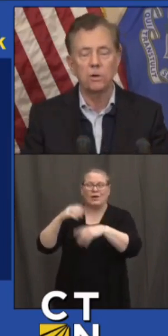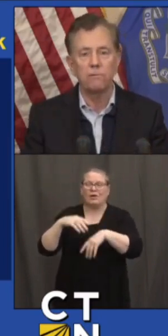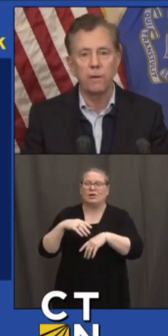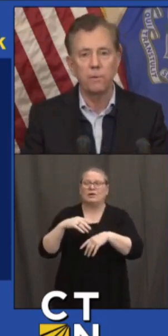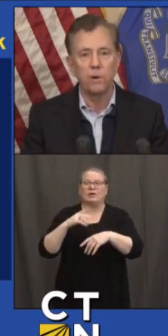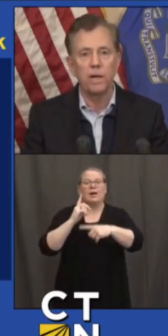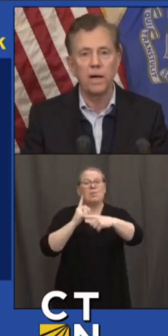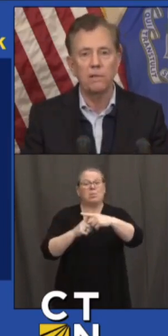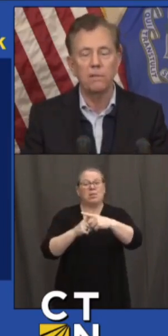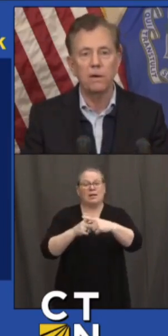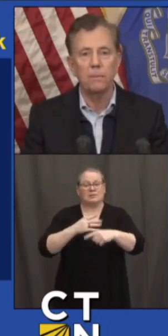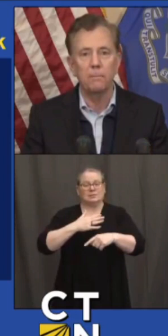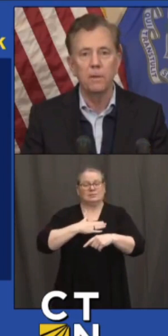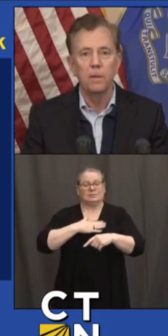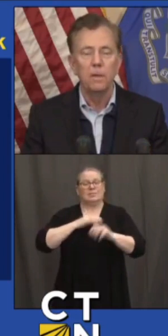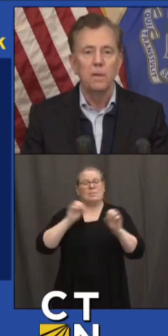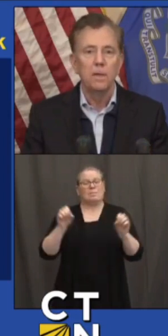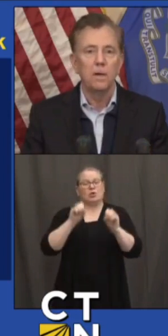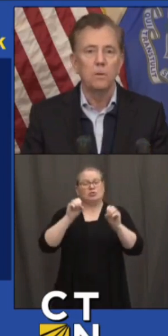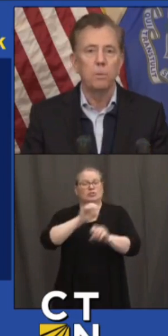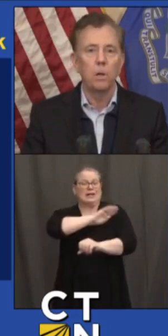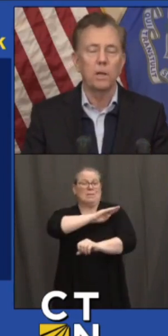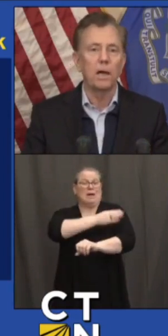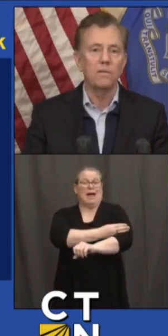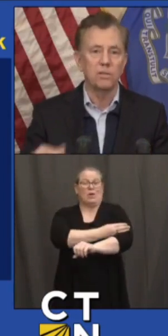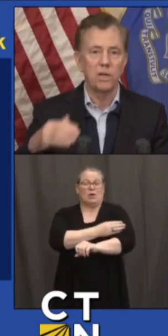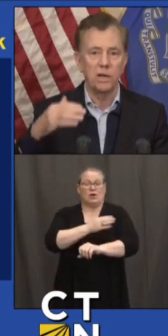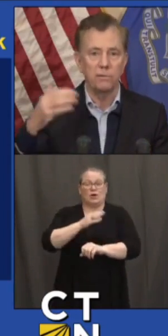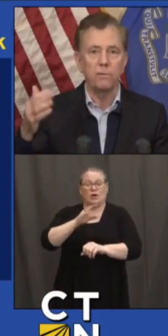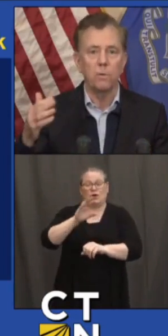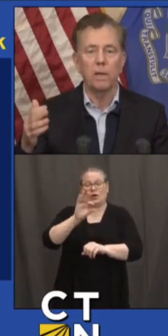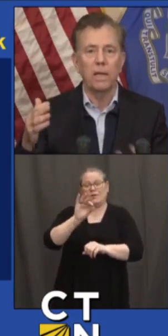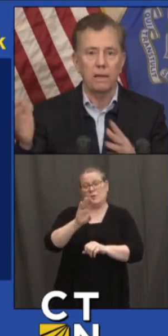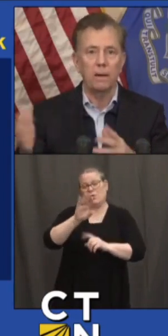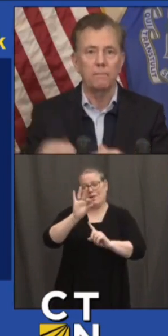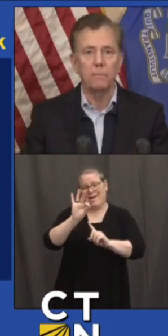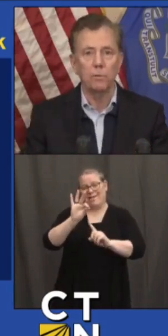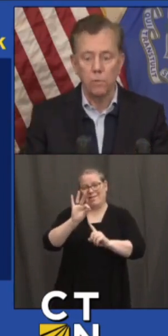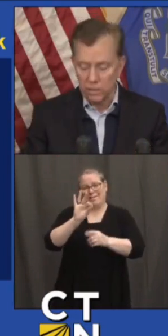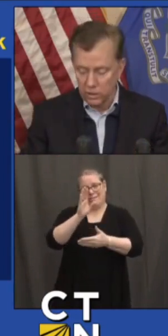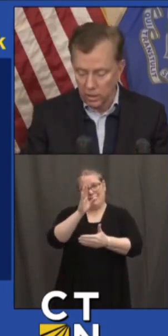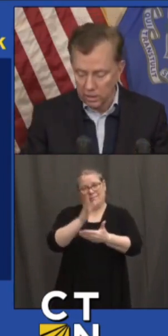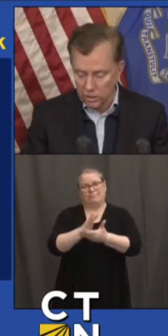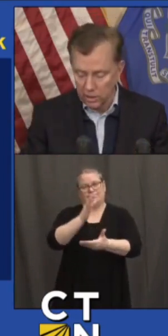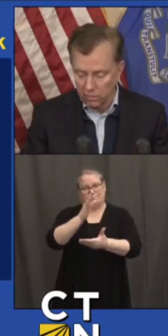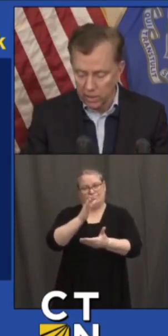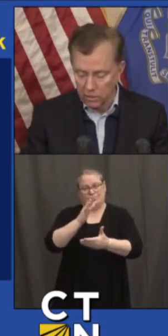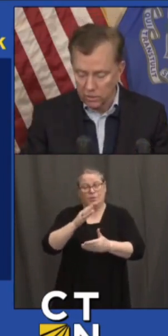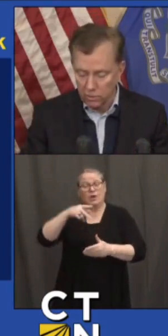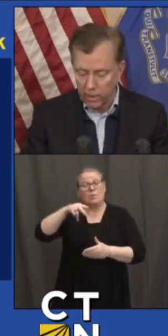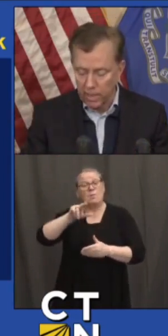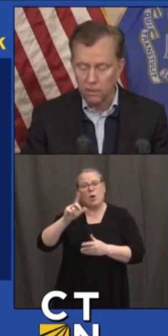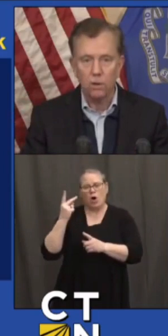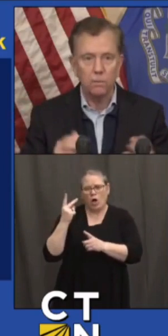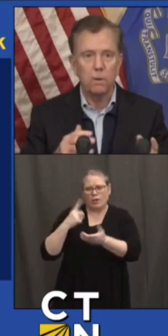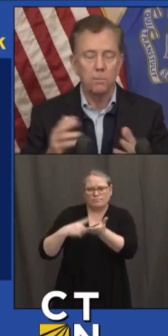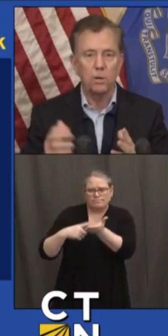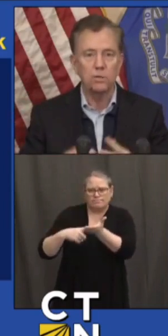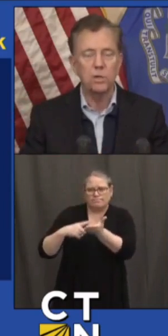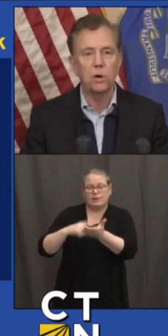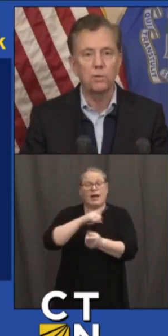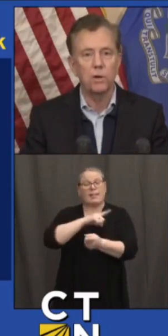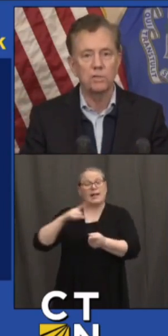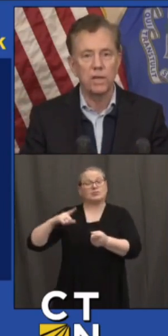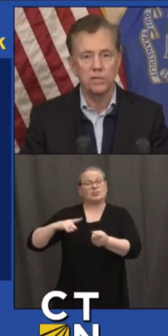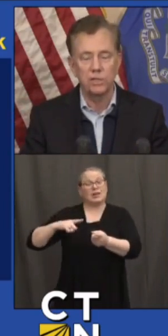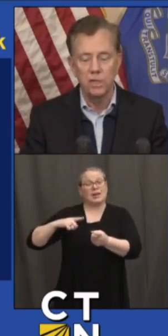ends on February 9th. Paul and I have decided to formally request of the legislative leaders that we get our